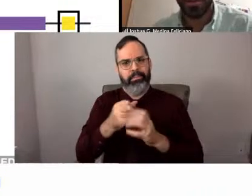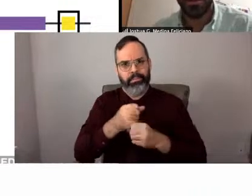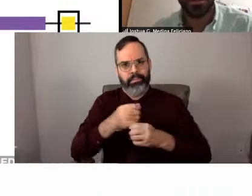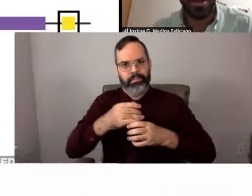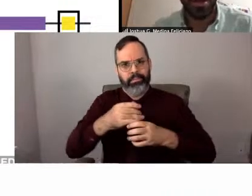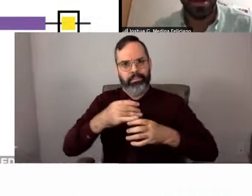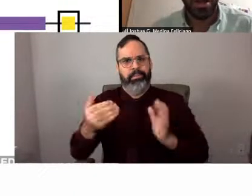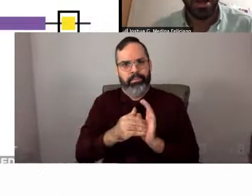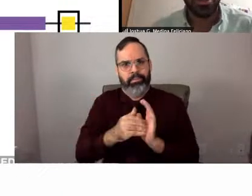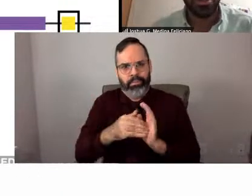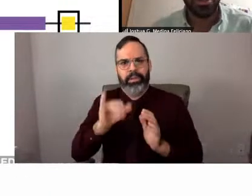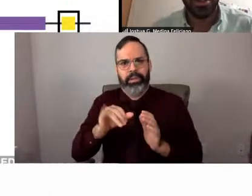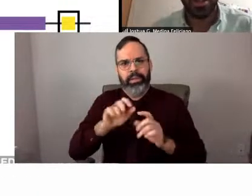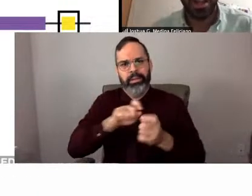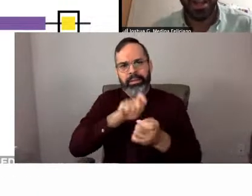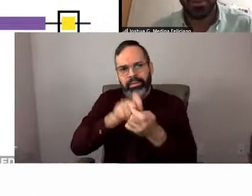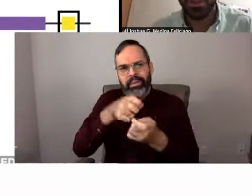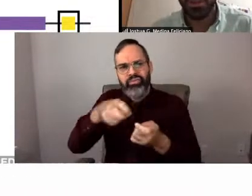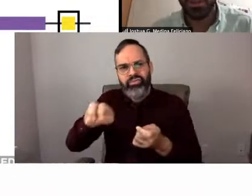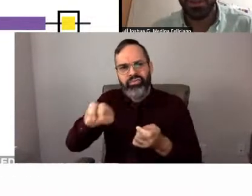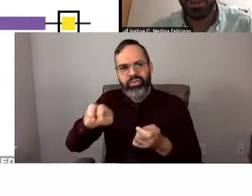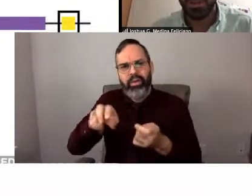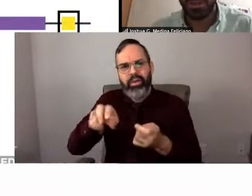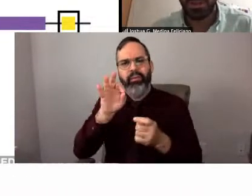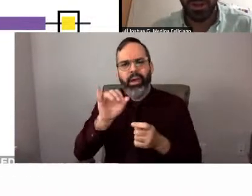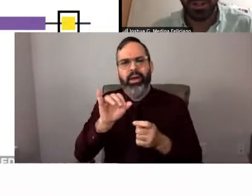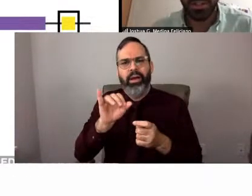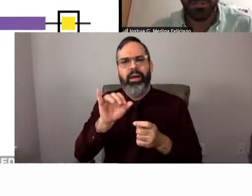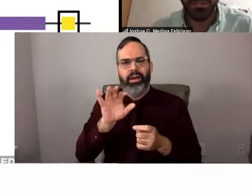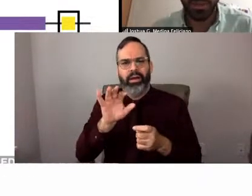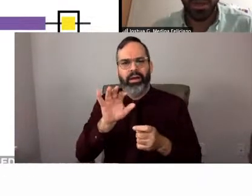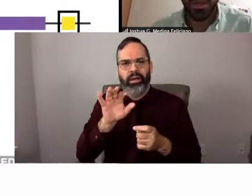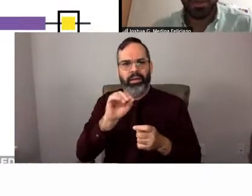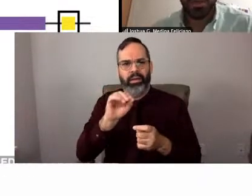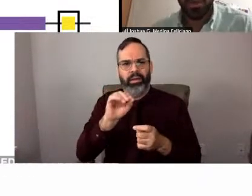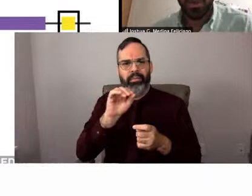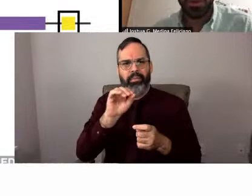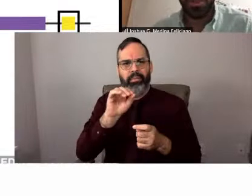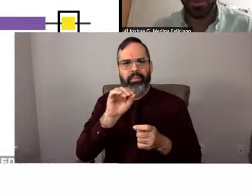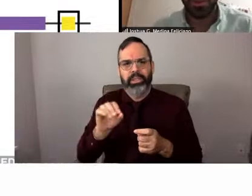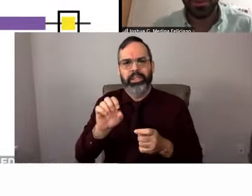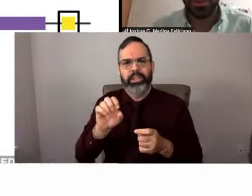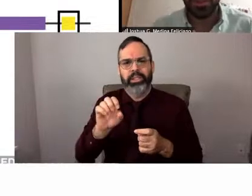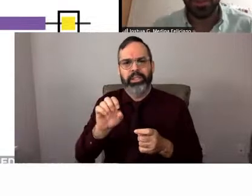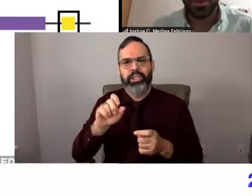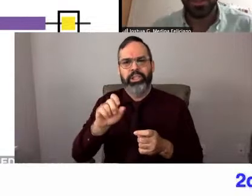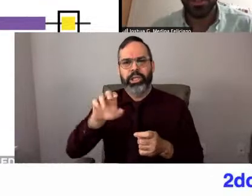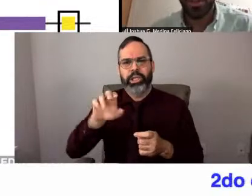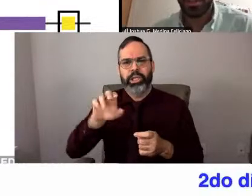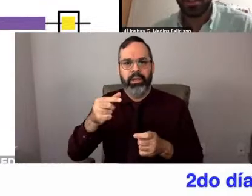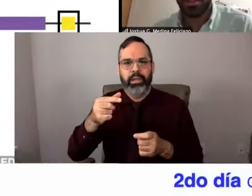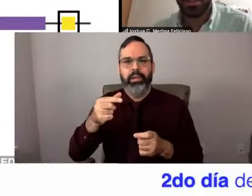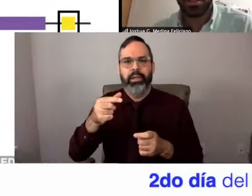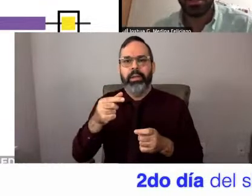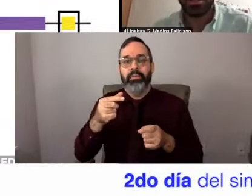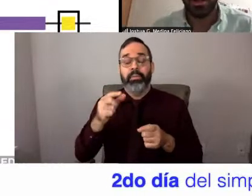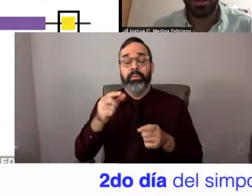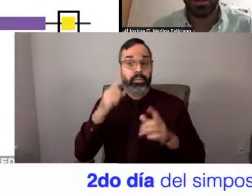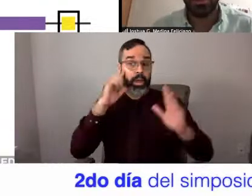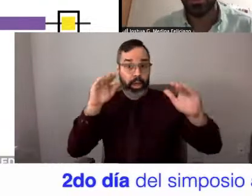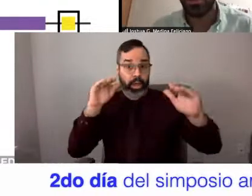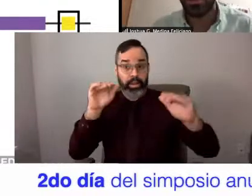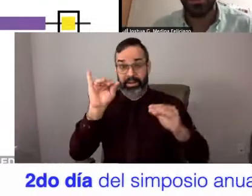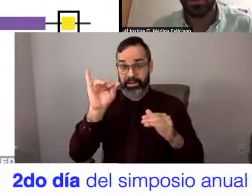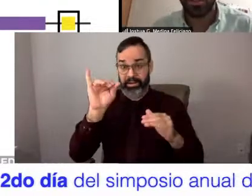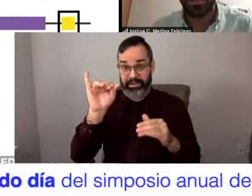found actually shared 90% of sequence similarity. So when you think about this, you would expect that these